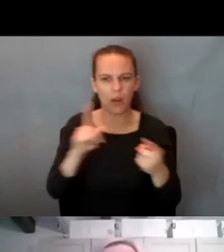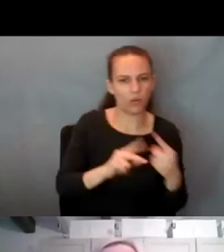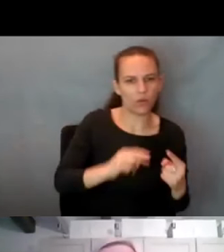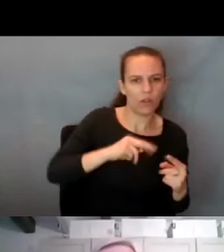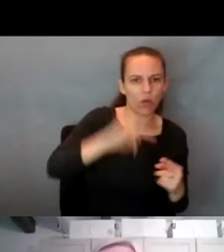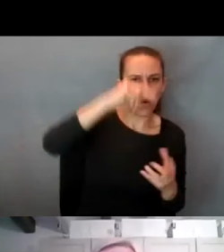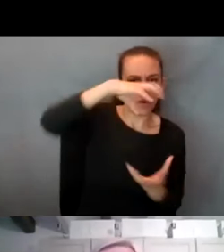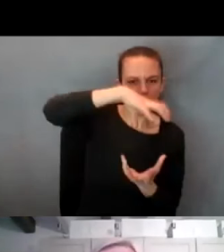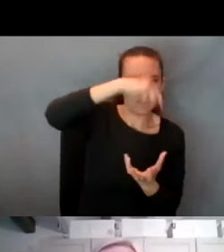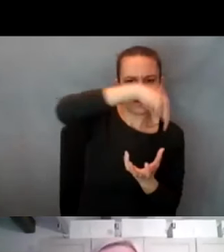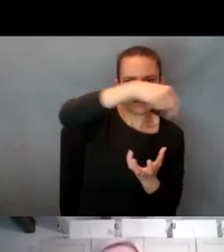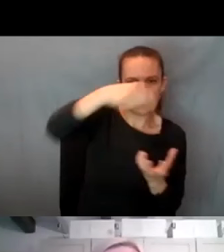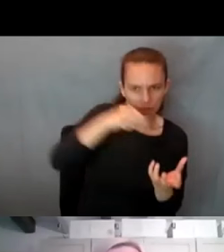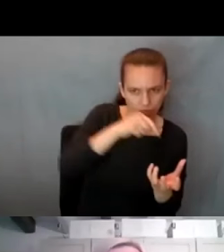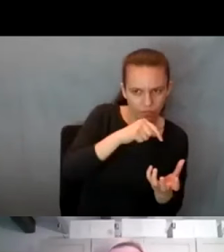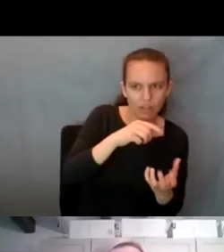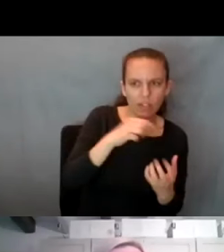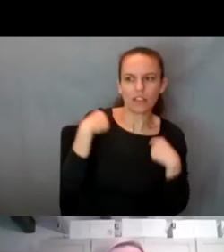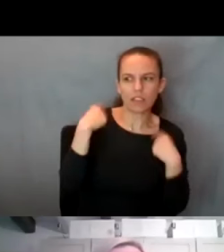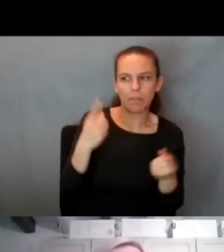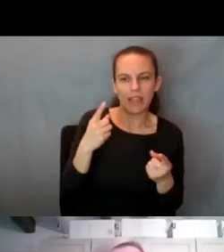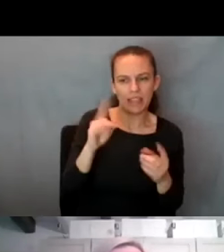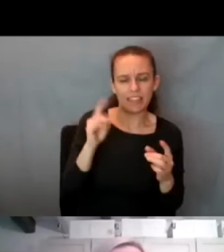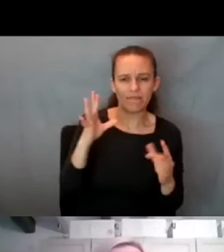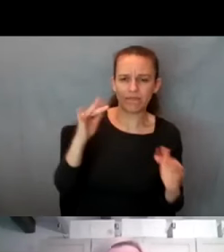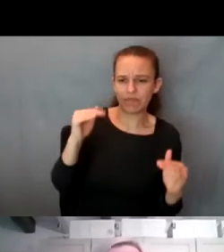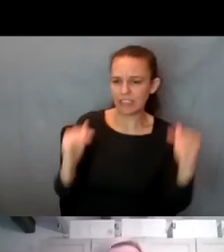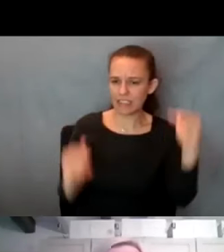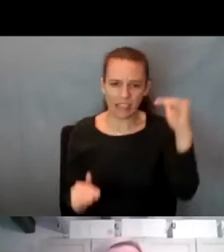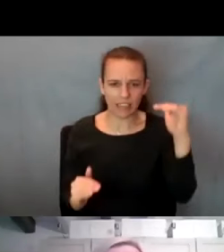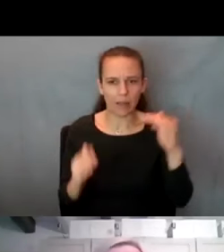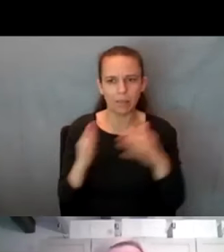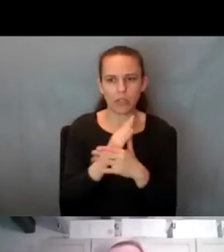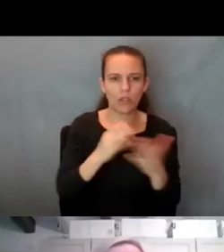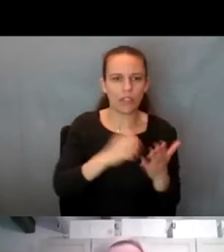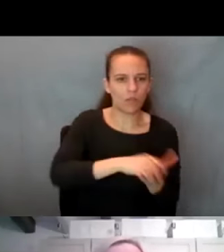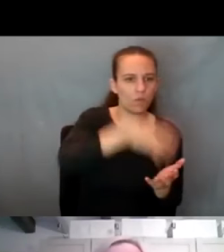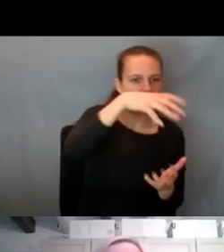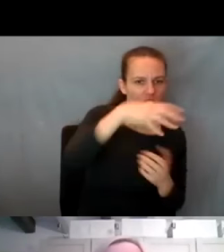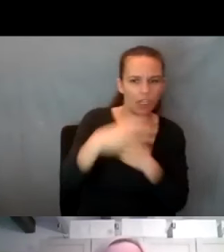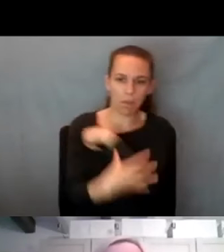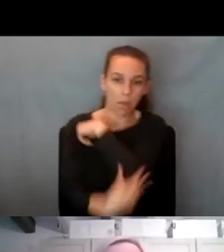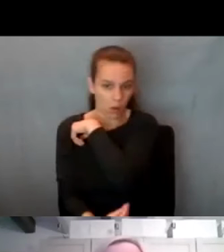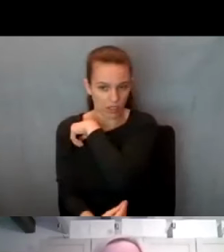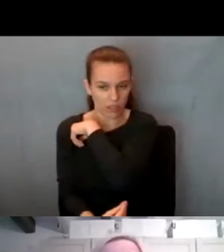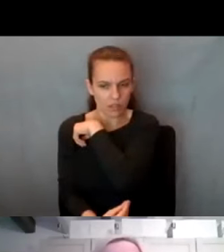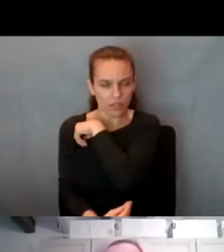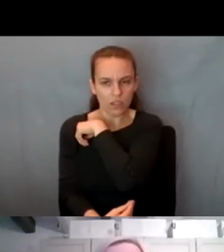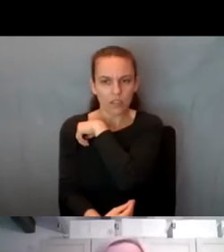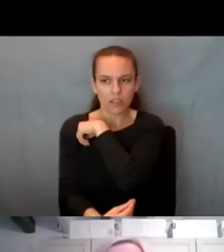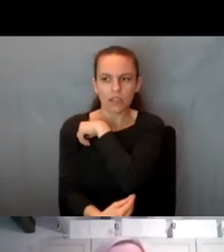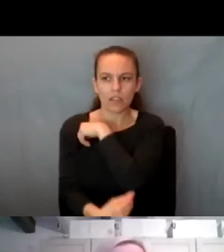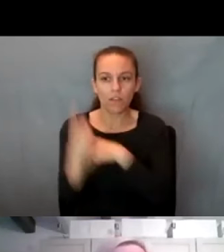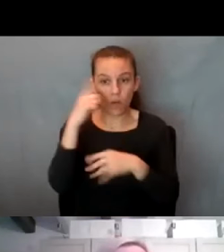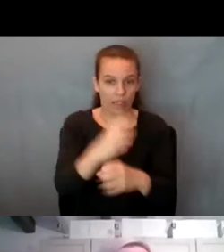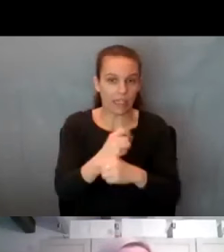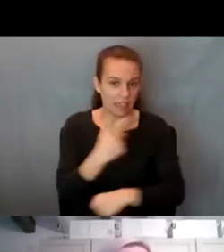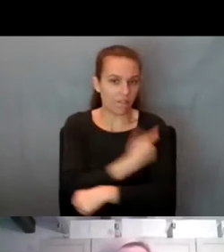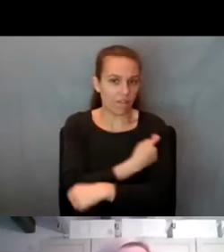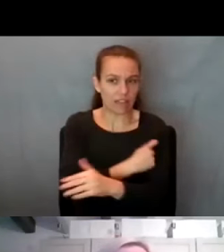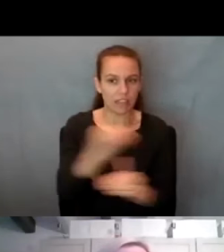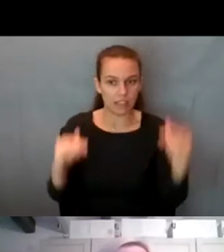high problematic vaccine gap dividend between richer and poorer, and leaving the big